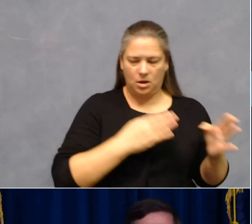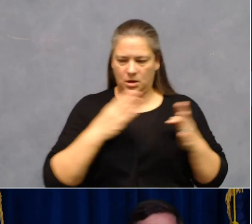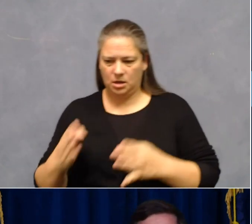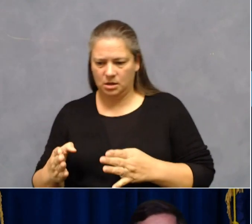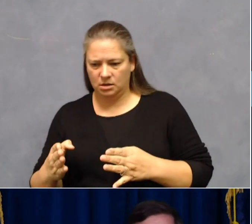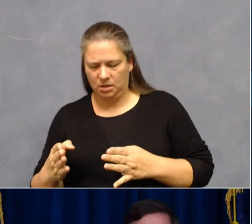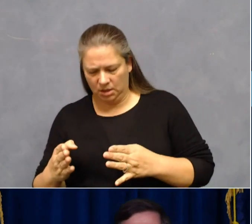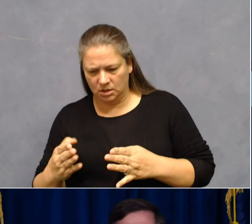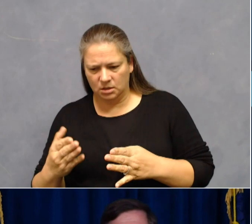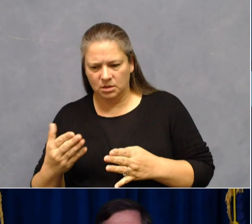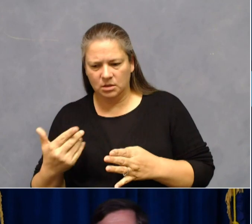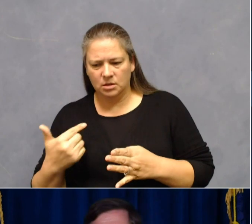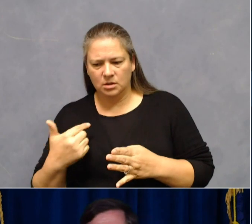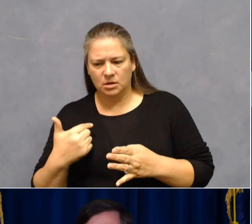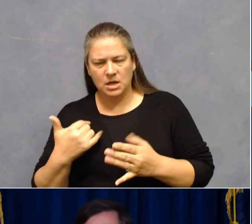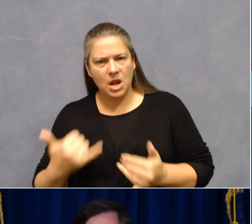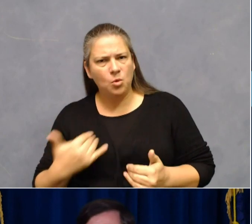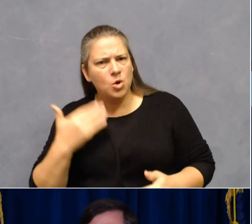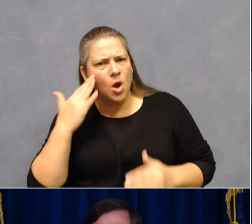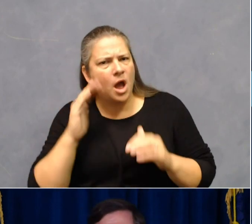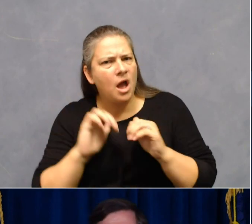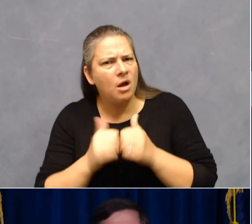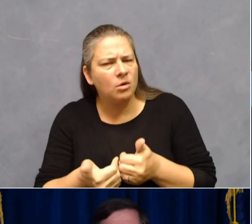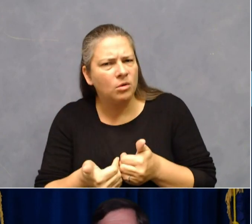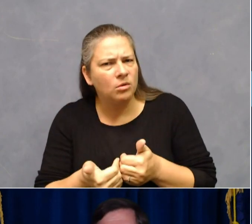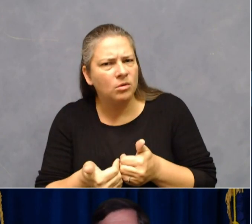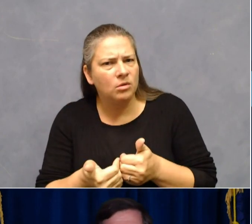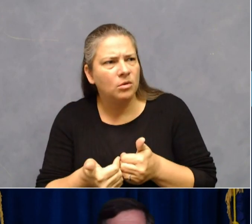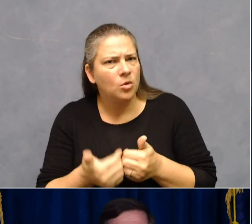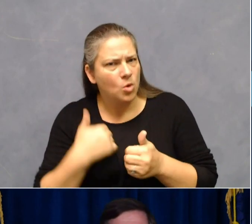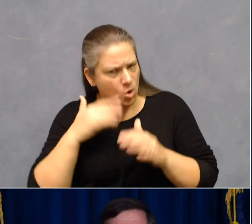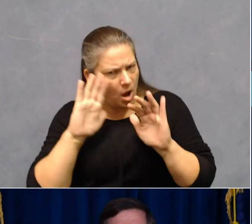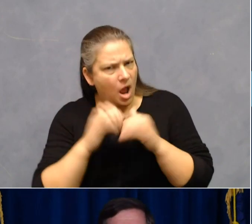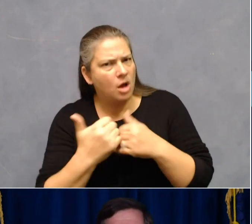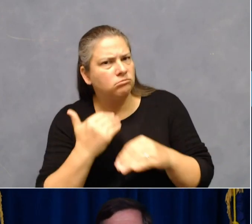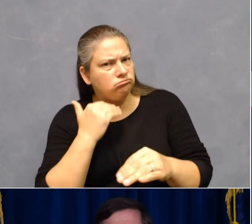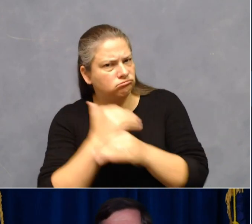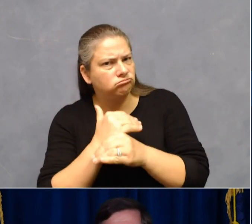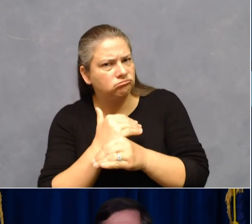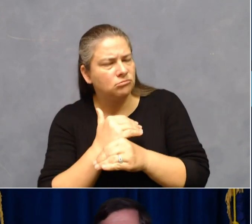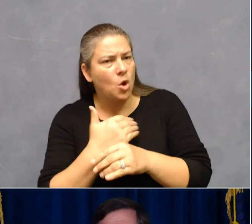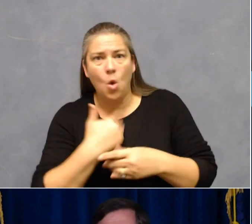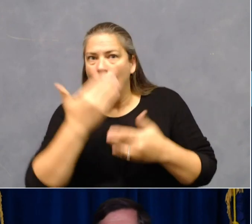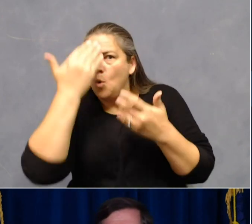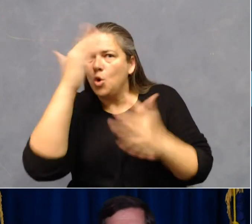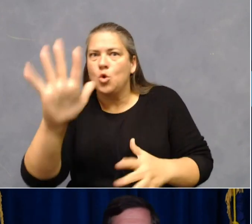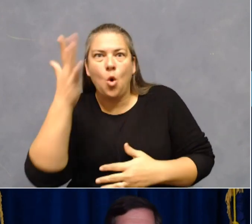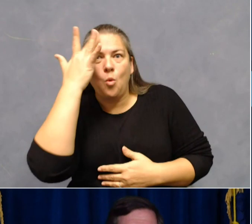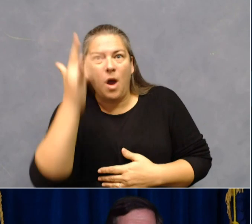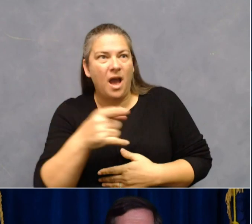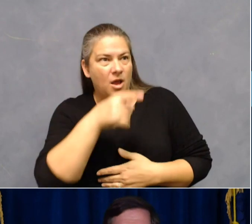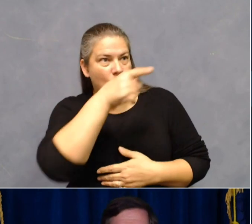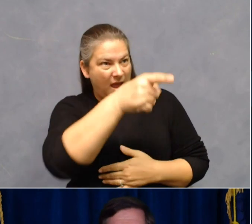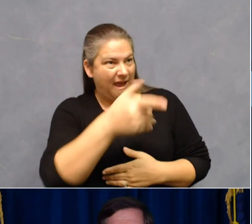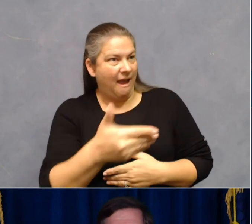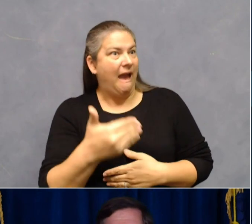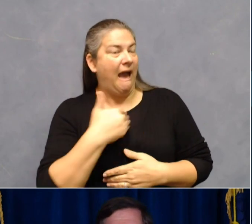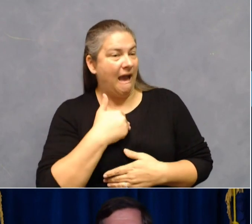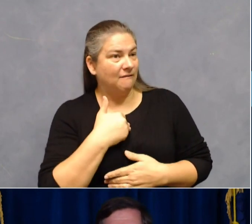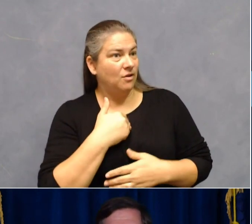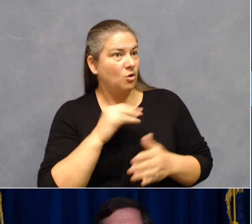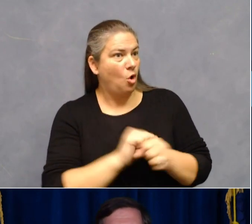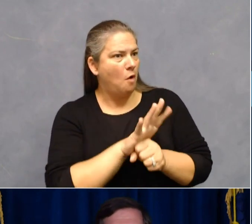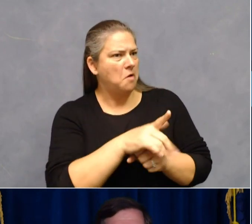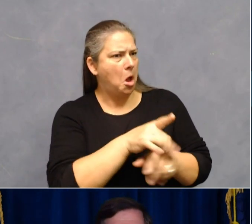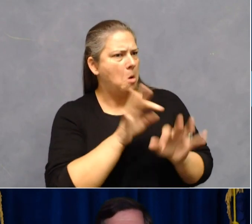why it impacts some people so much harder than others, why some people have symptoms for a really long time, while some kids get